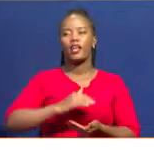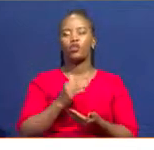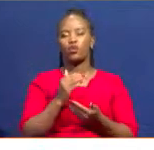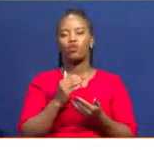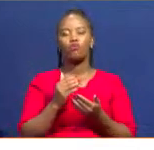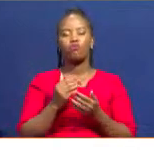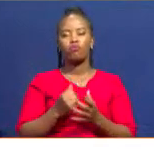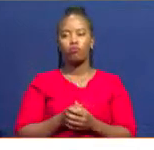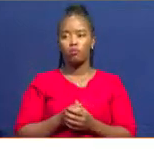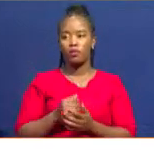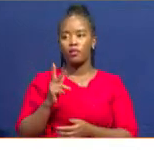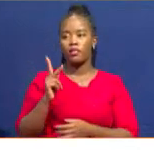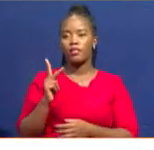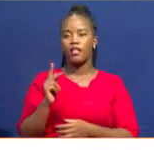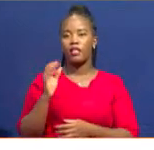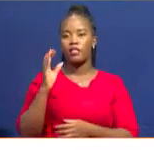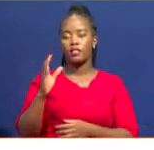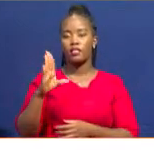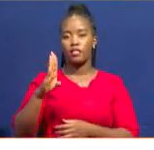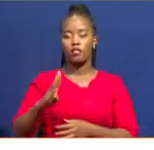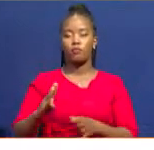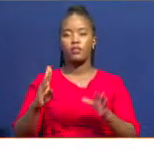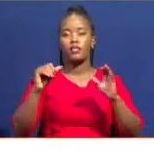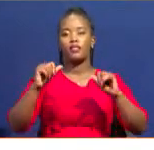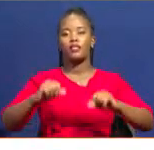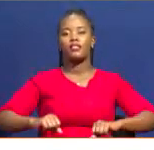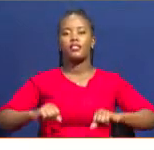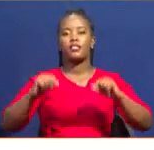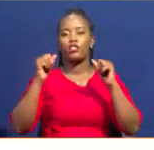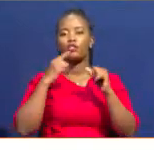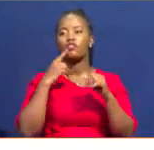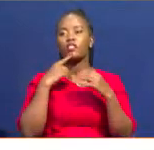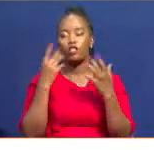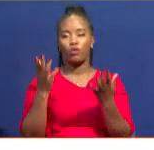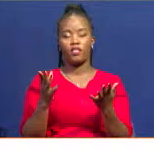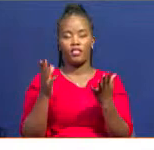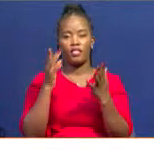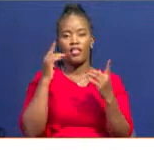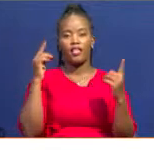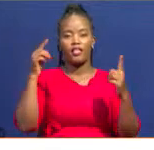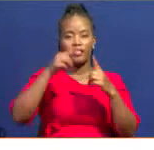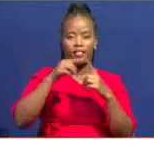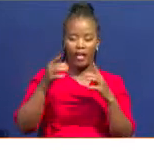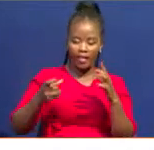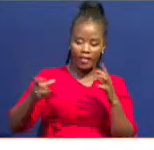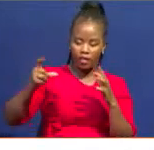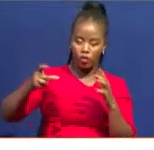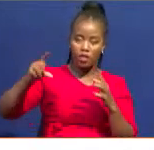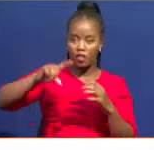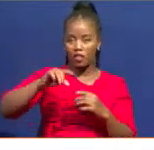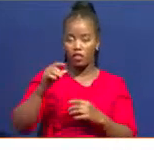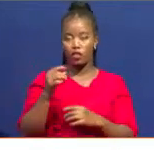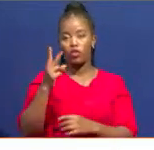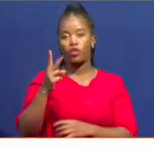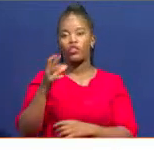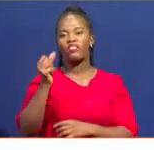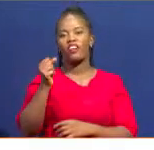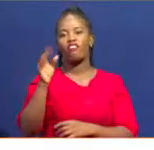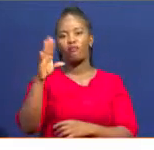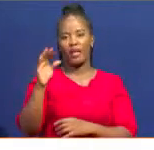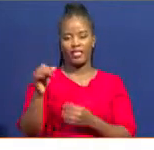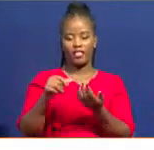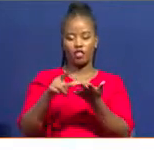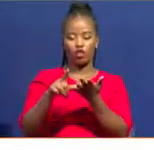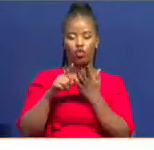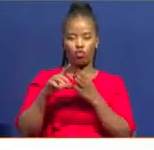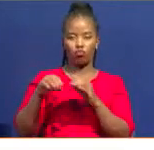efforts. KCB Group CEO Paul Russo says that the lender targets to increase to 25% its loan disbursement